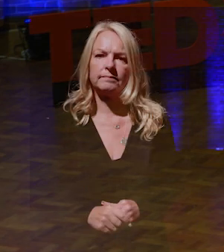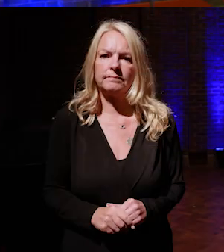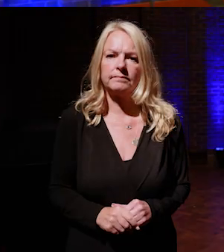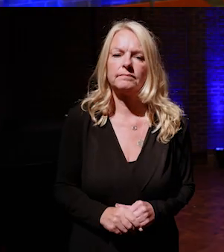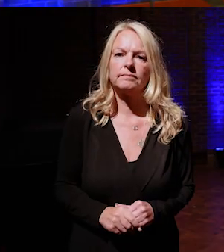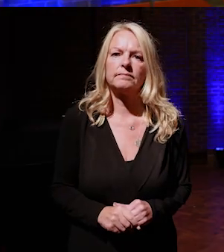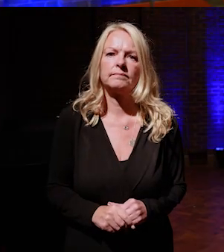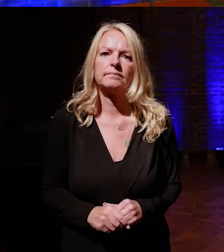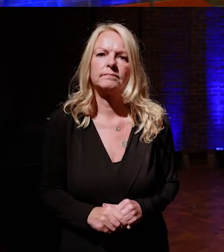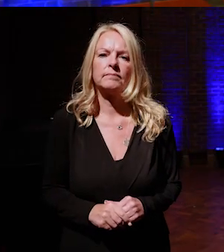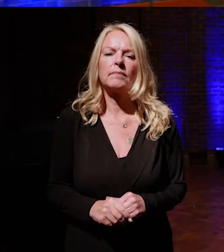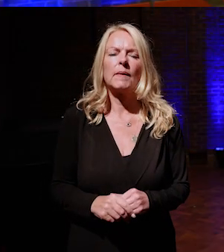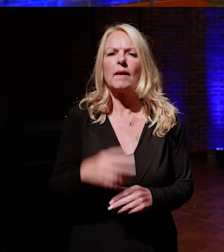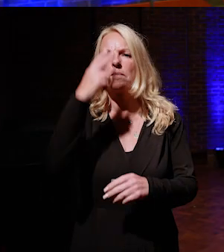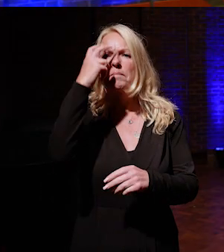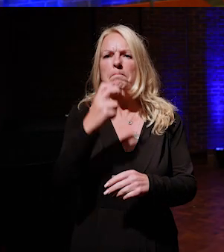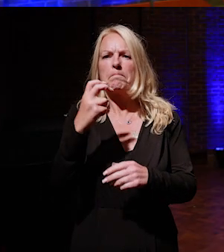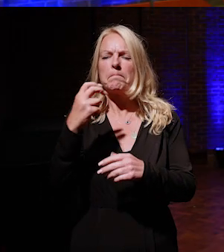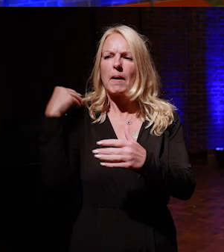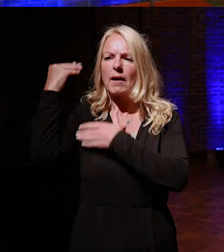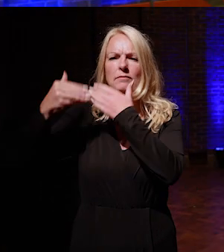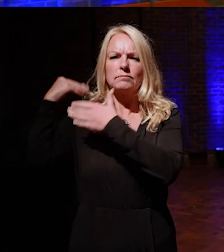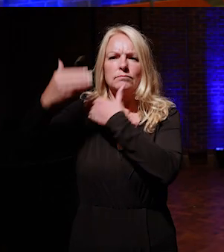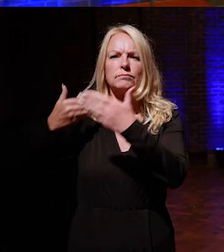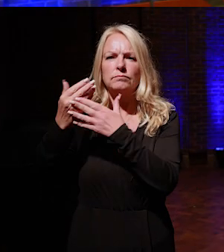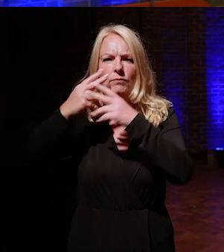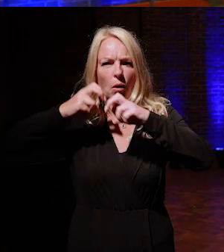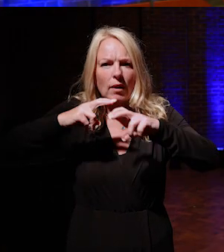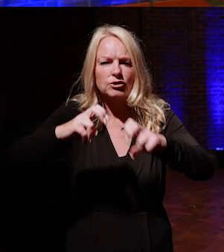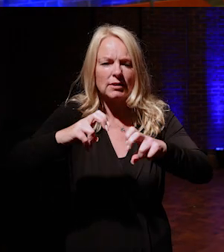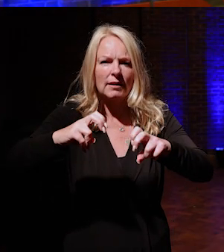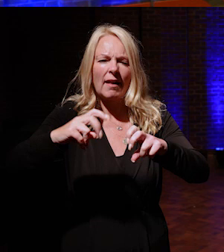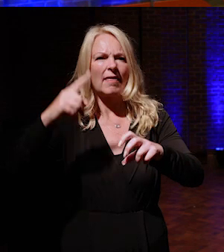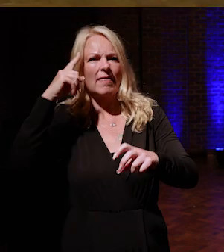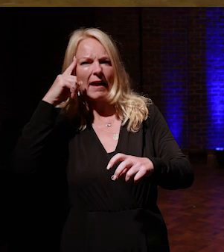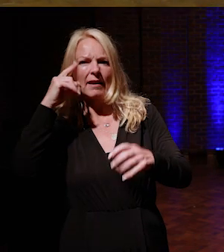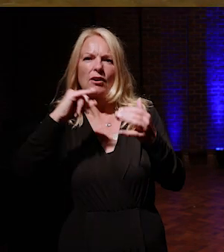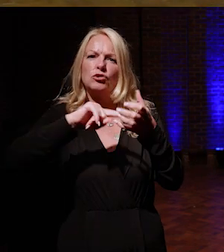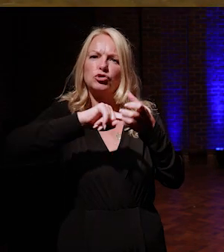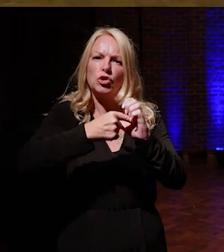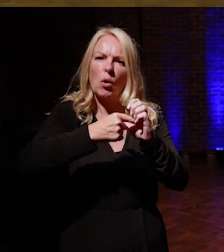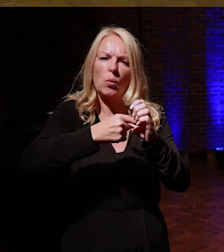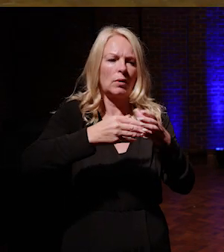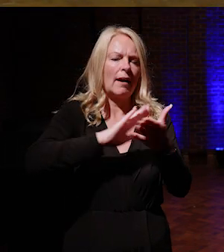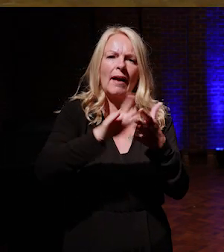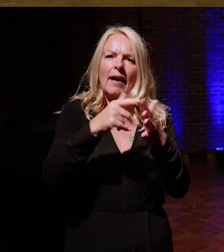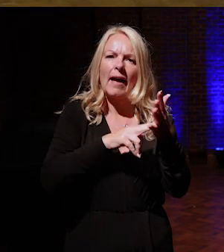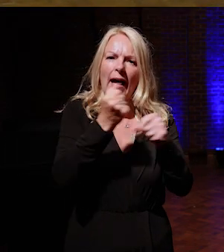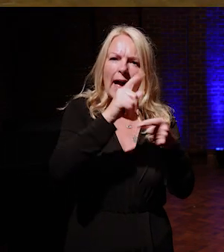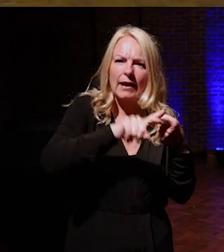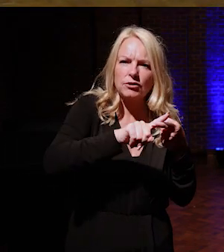Tanya you think of archaeology, you might think of the standing remains of Stonehenge or the pyramids in